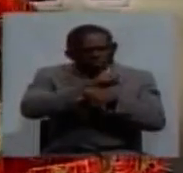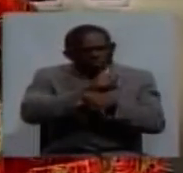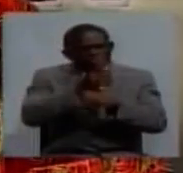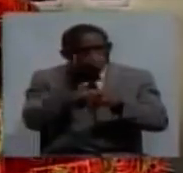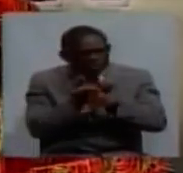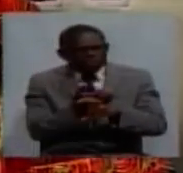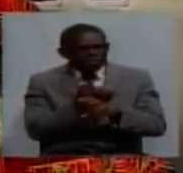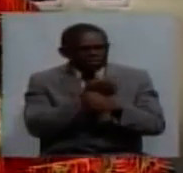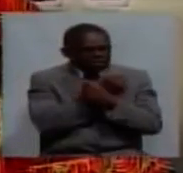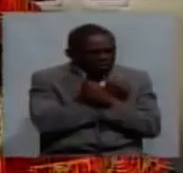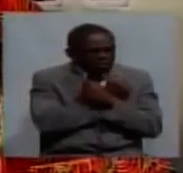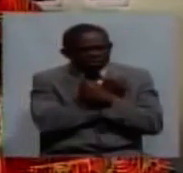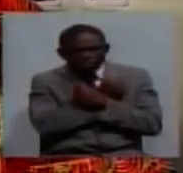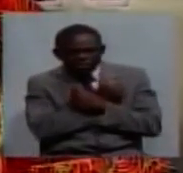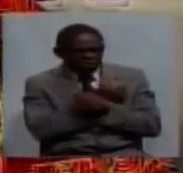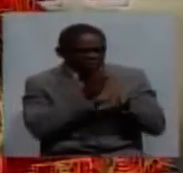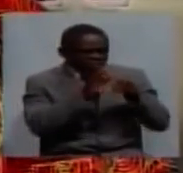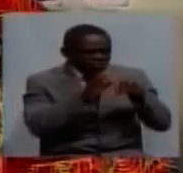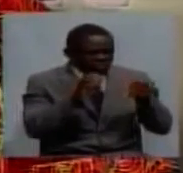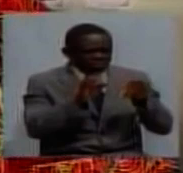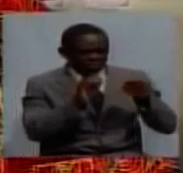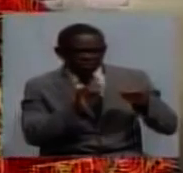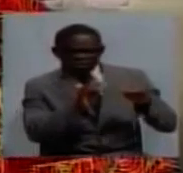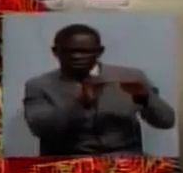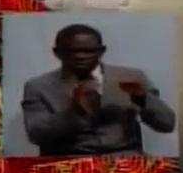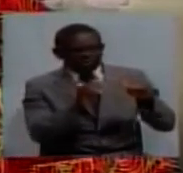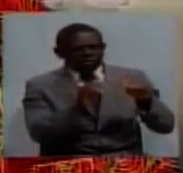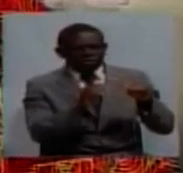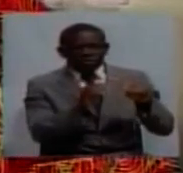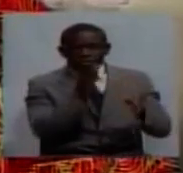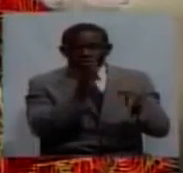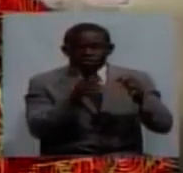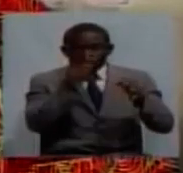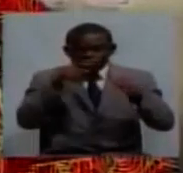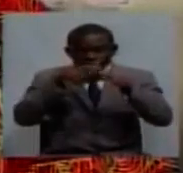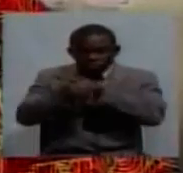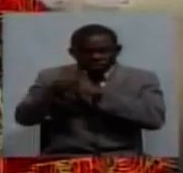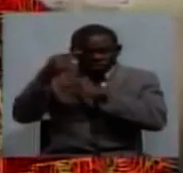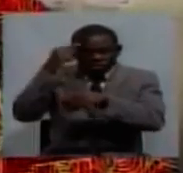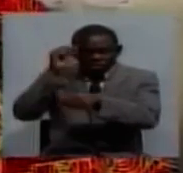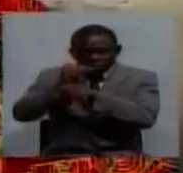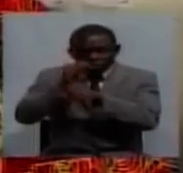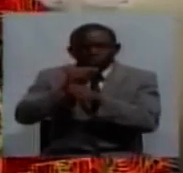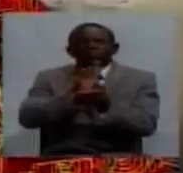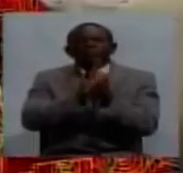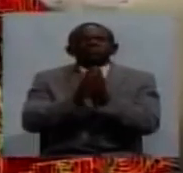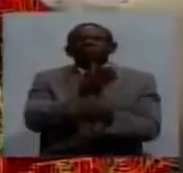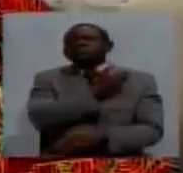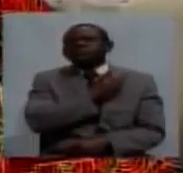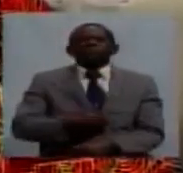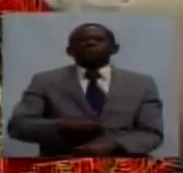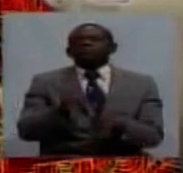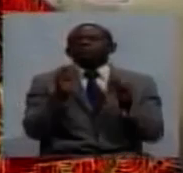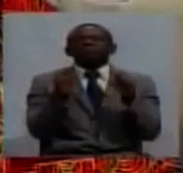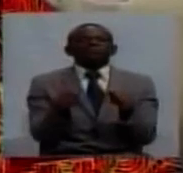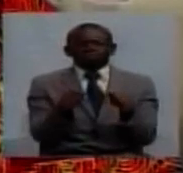go beyond just qualifications and begin looking at a display of characteristics, aptitudes that show that